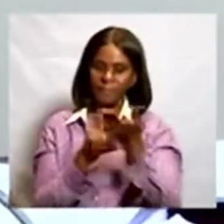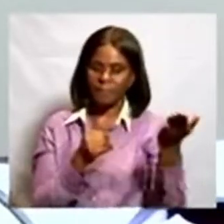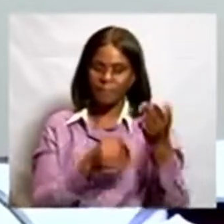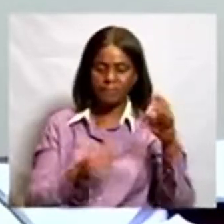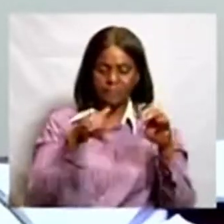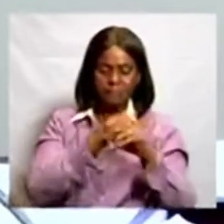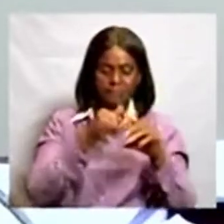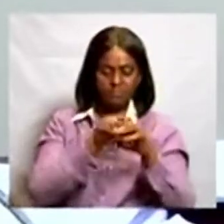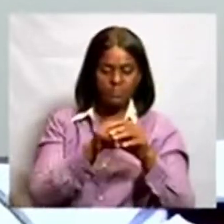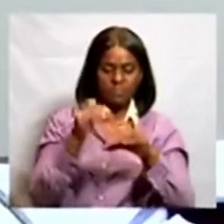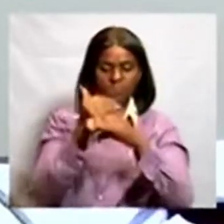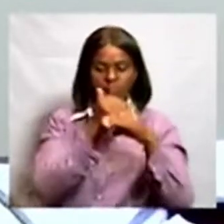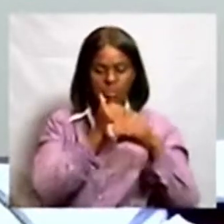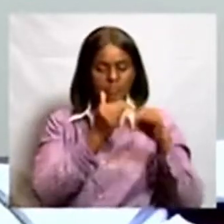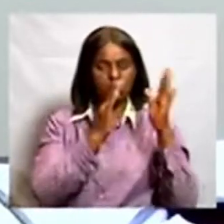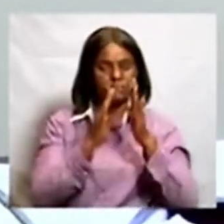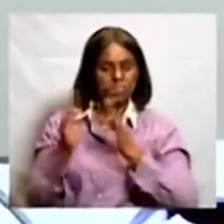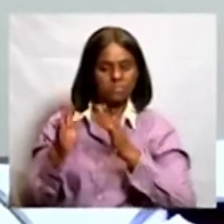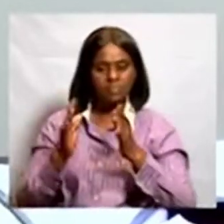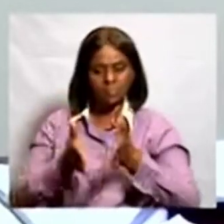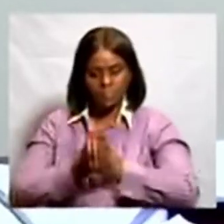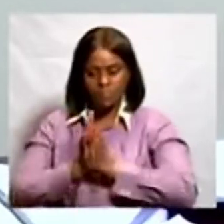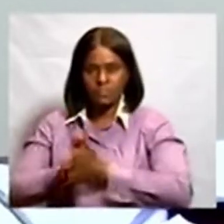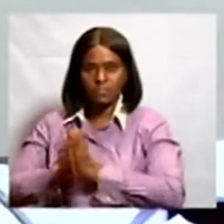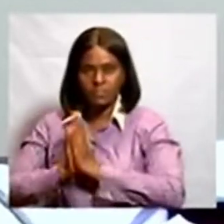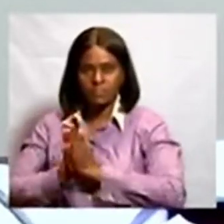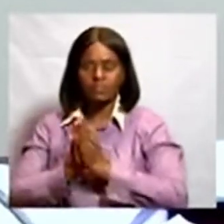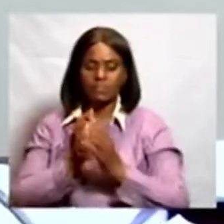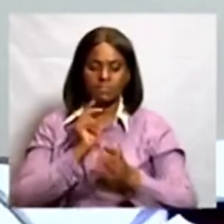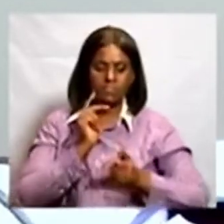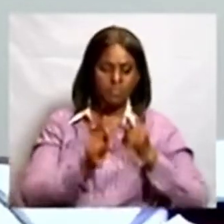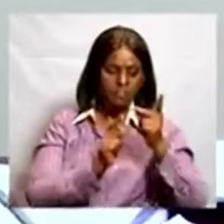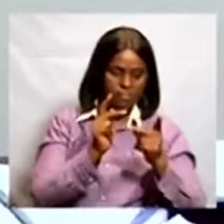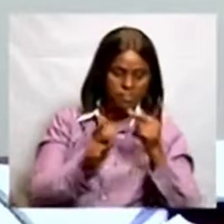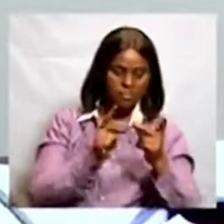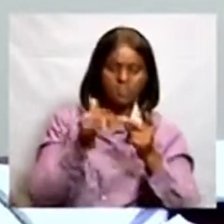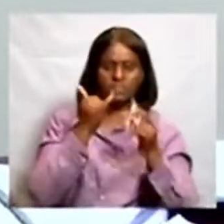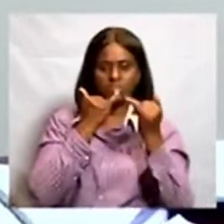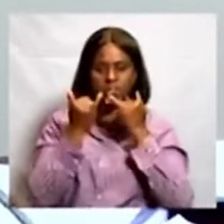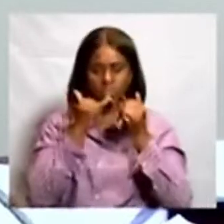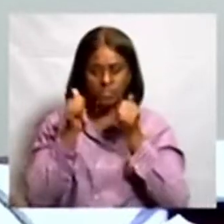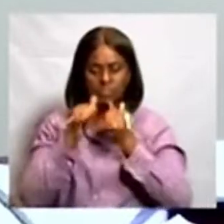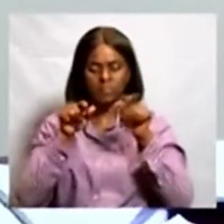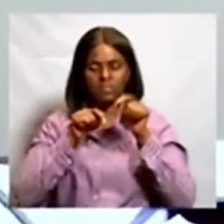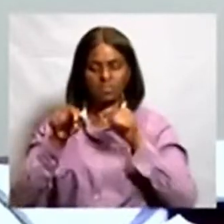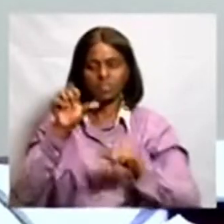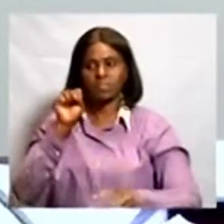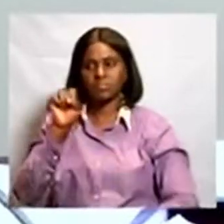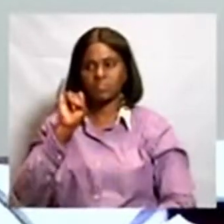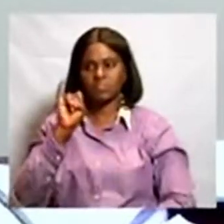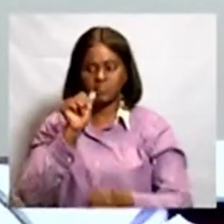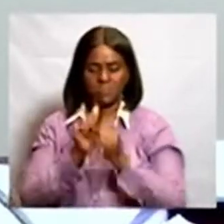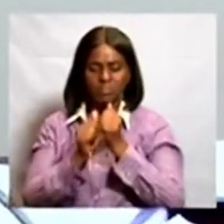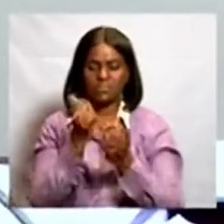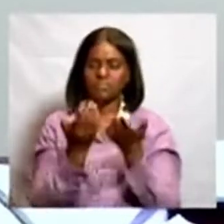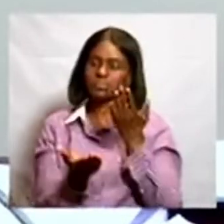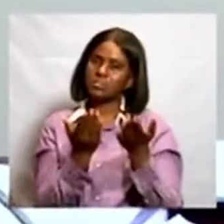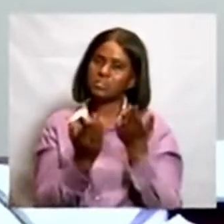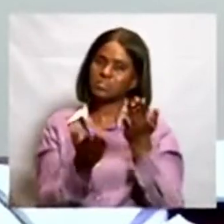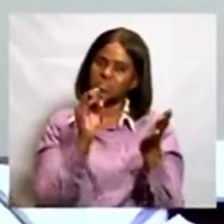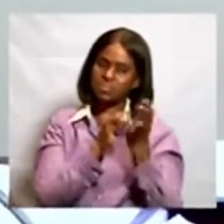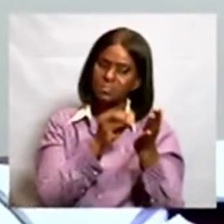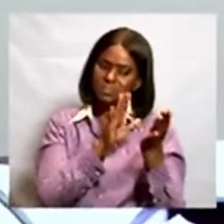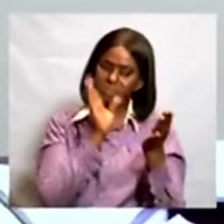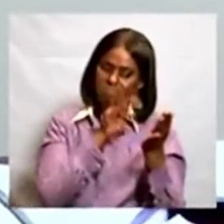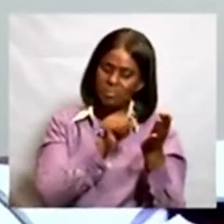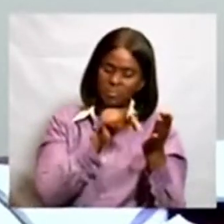includes standard setting, appeals procedures, offenses, regulations, and the SIs which may be put in place